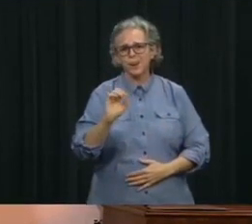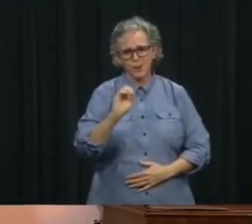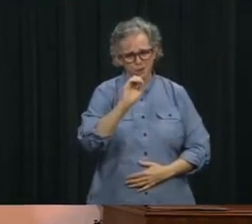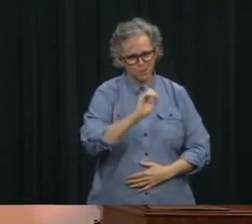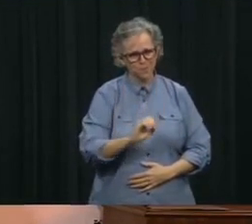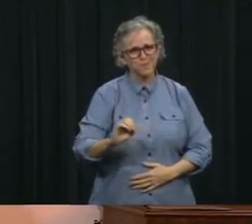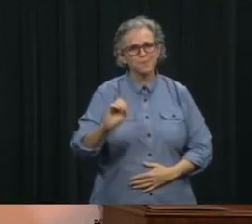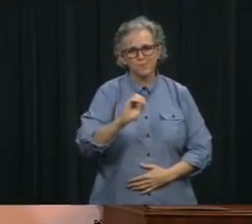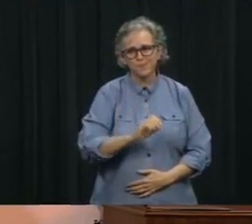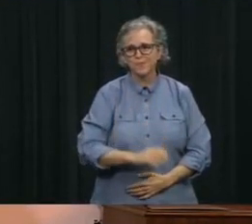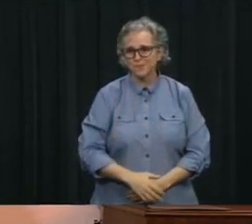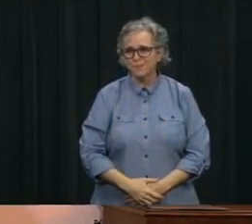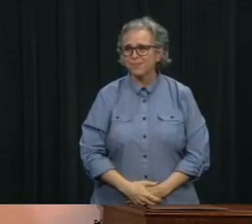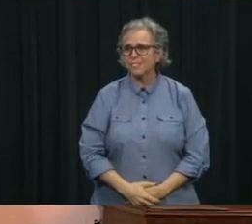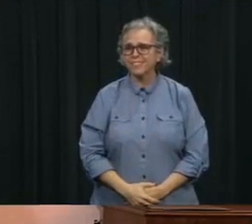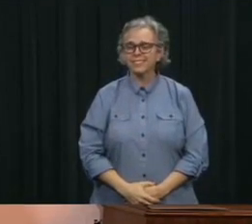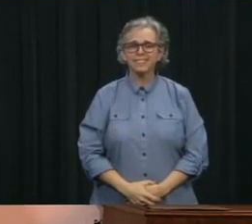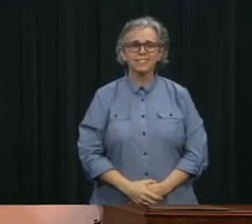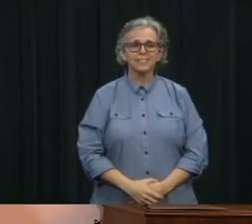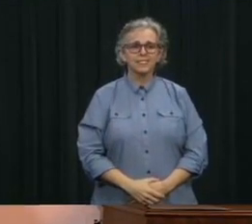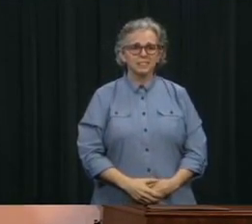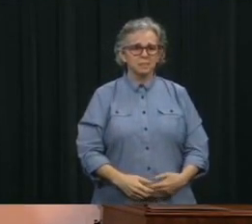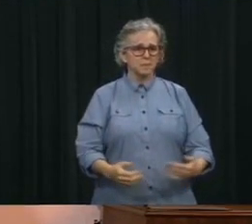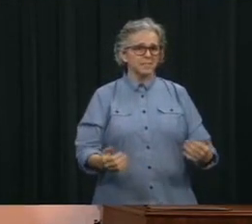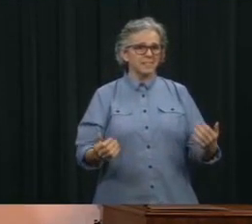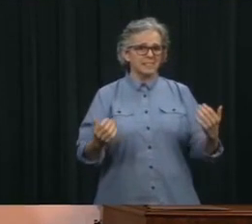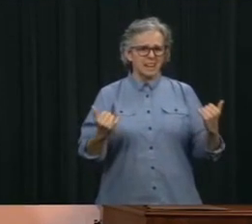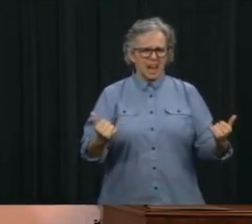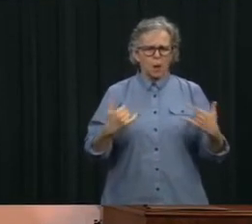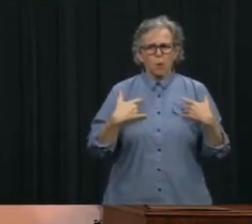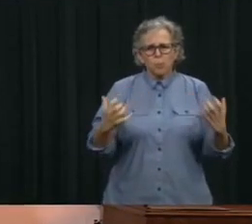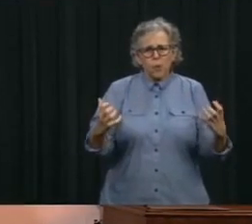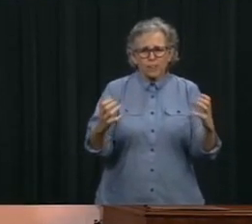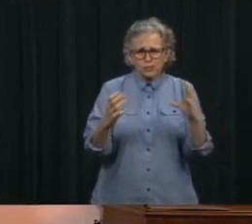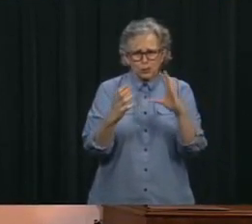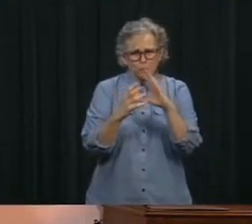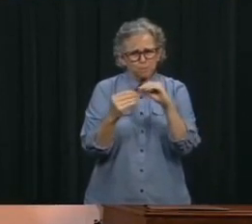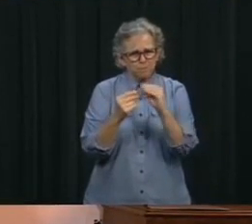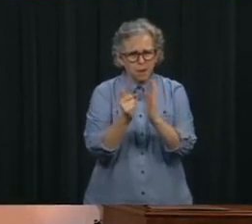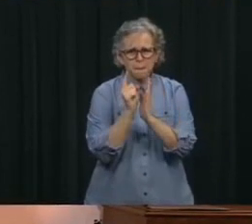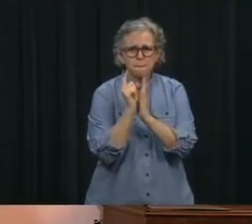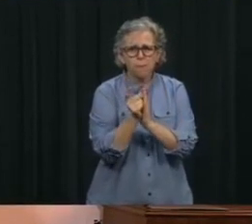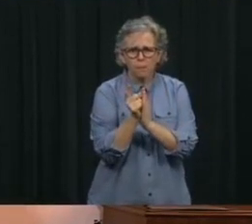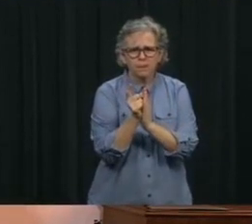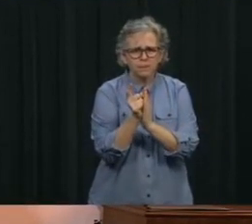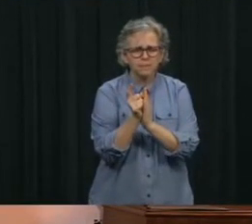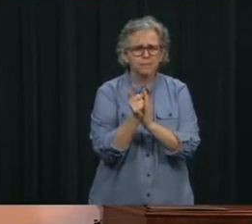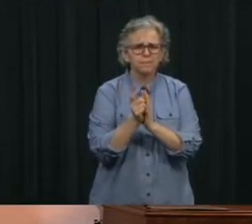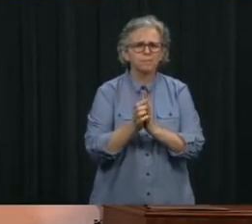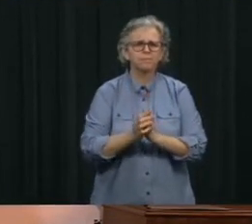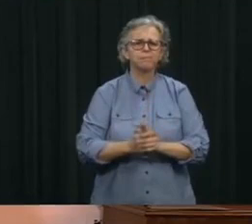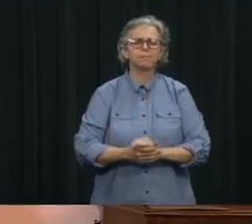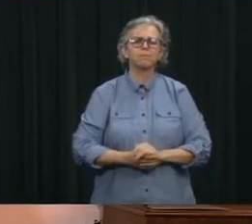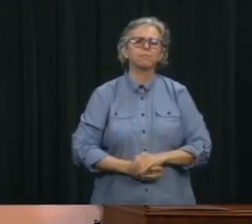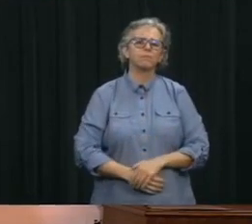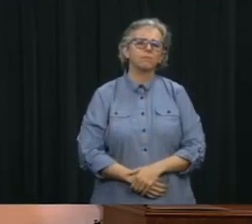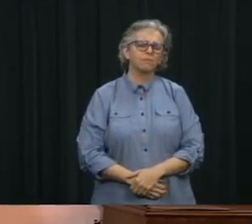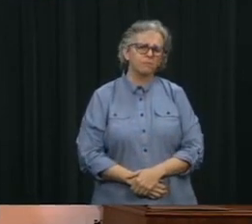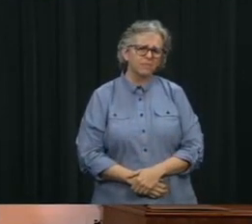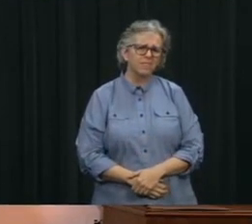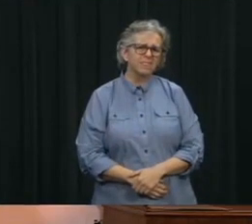I want to take a moment, because this is, as I hear about